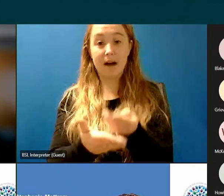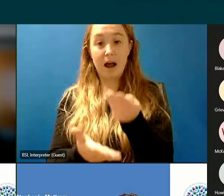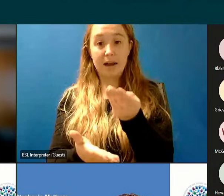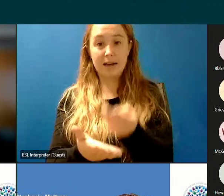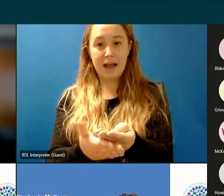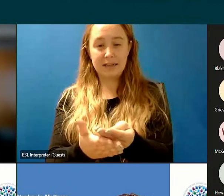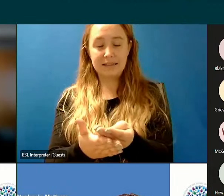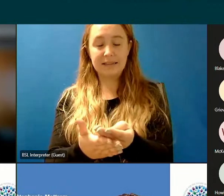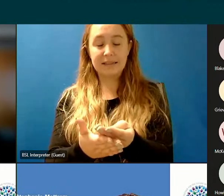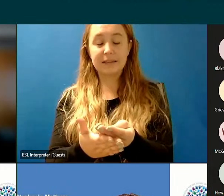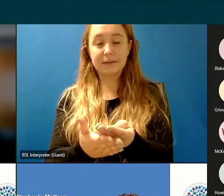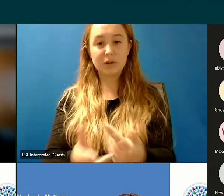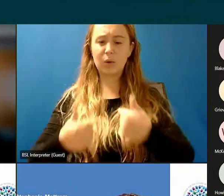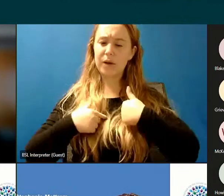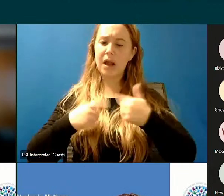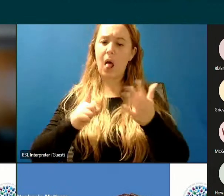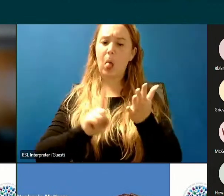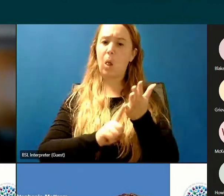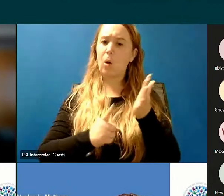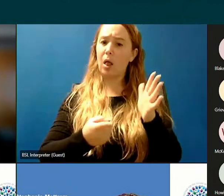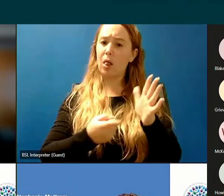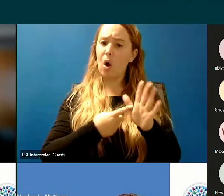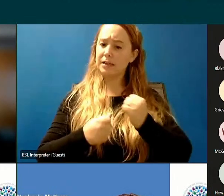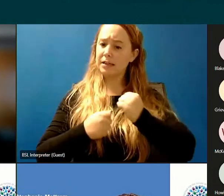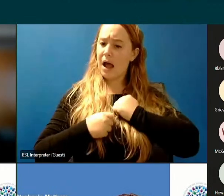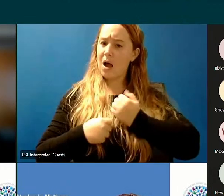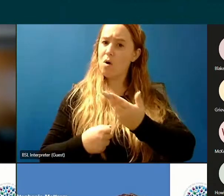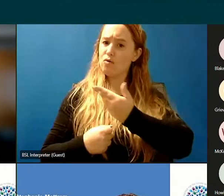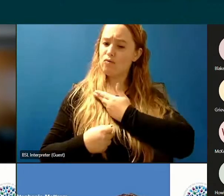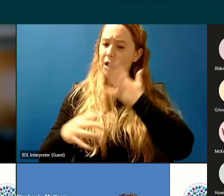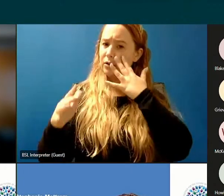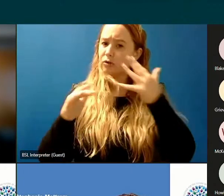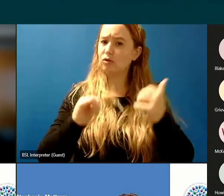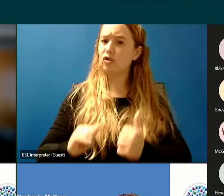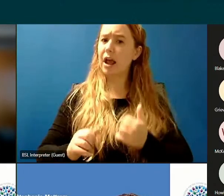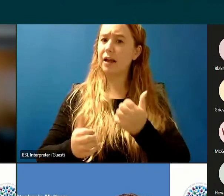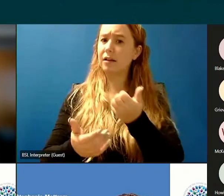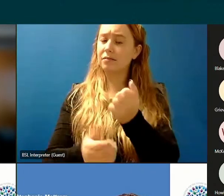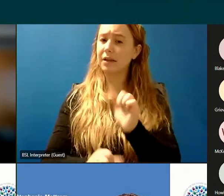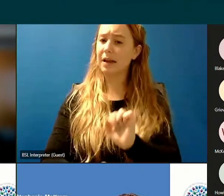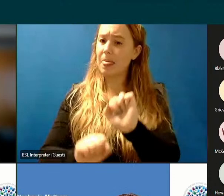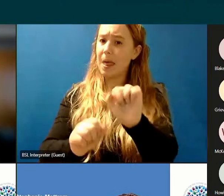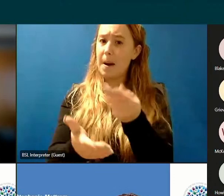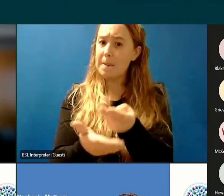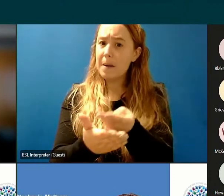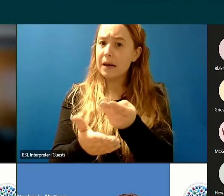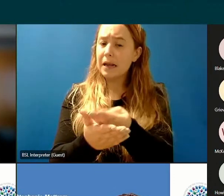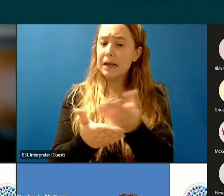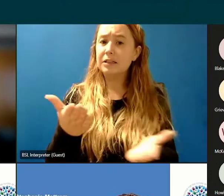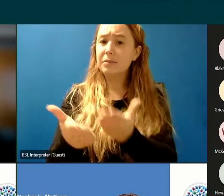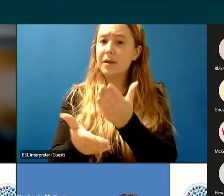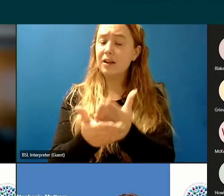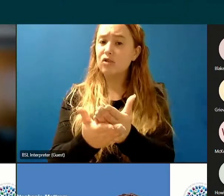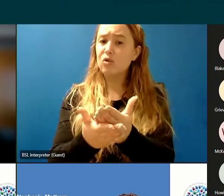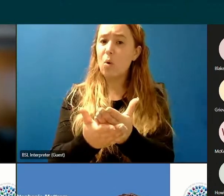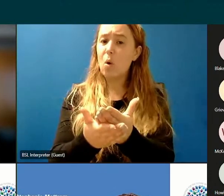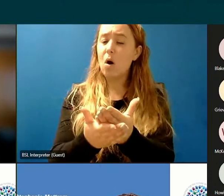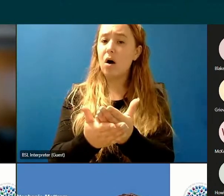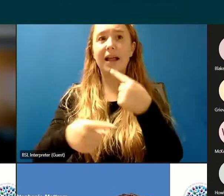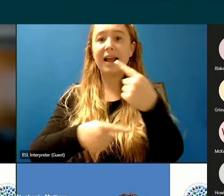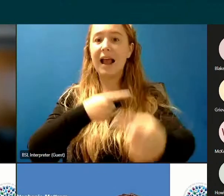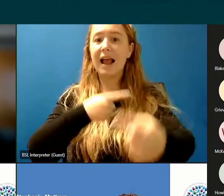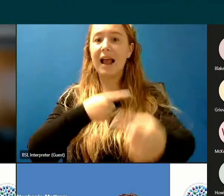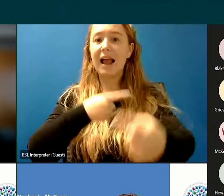local authority, do we have the right to check how financially valid care homes are on an annual basis,